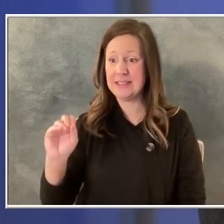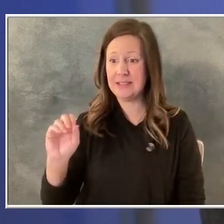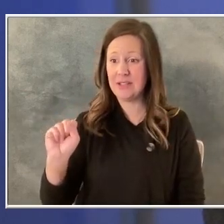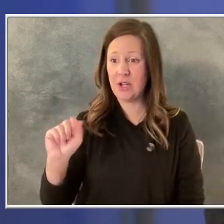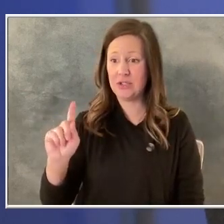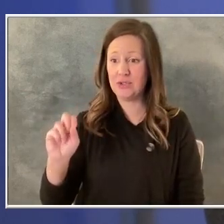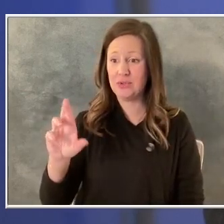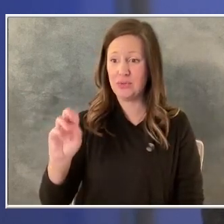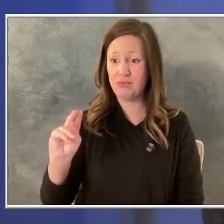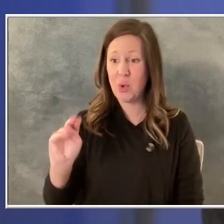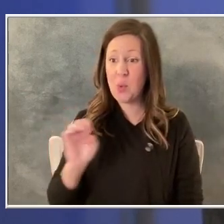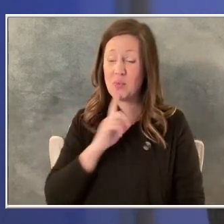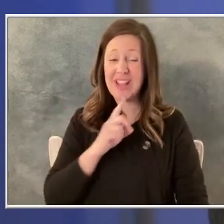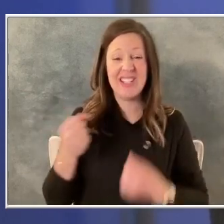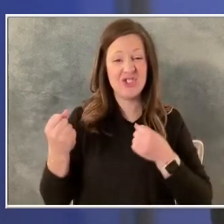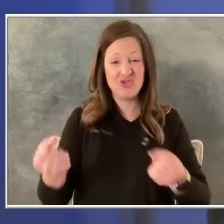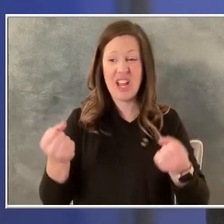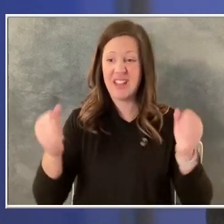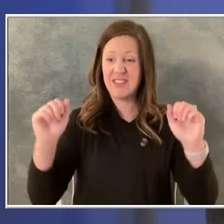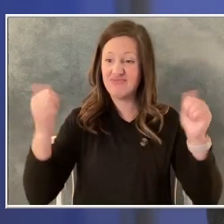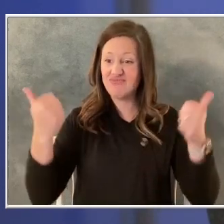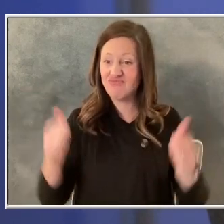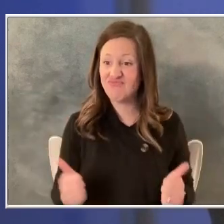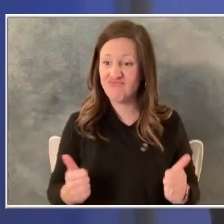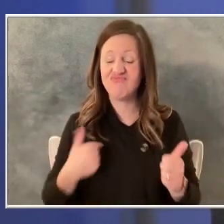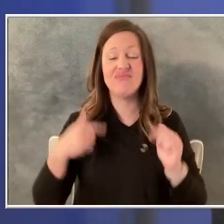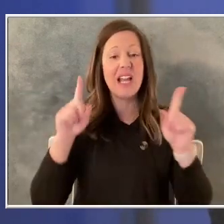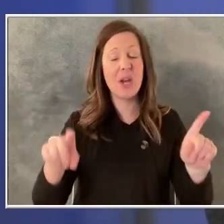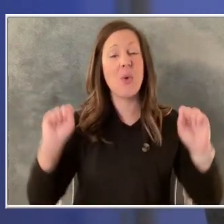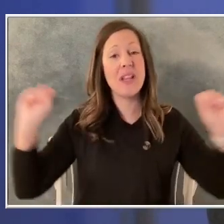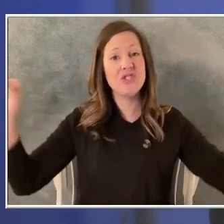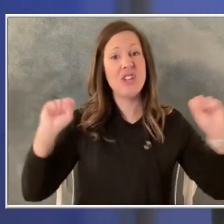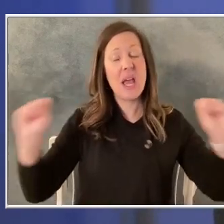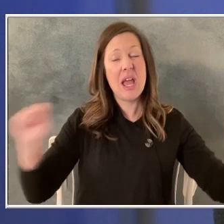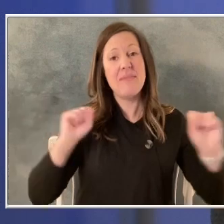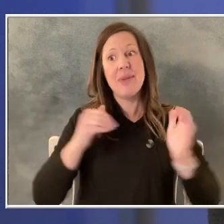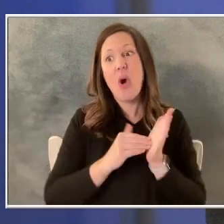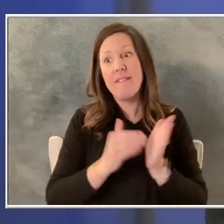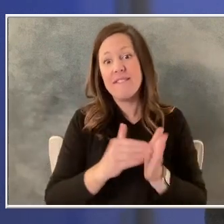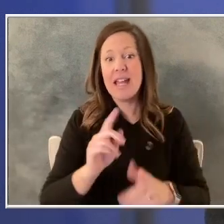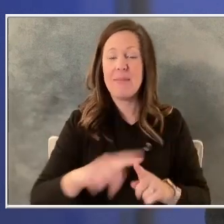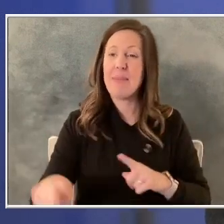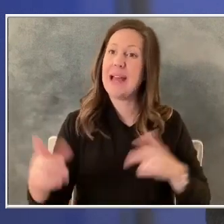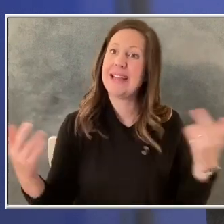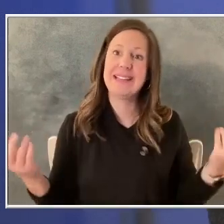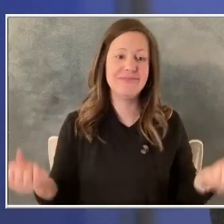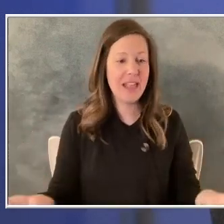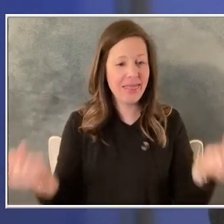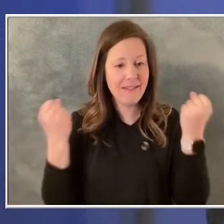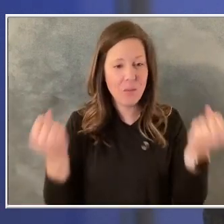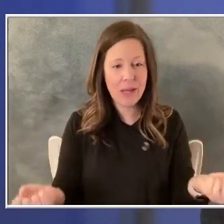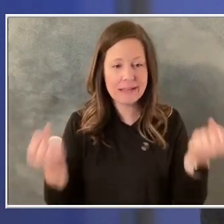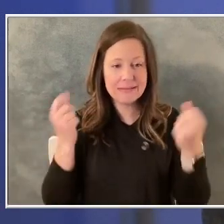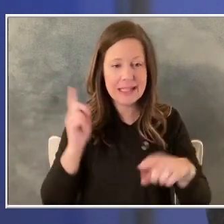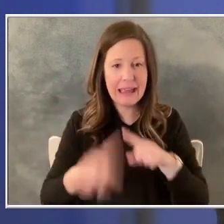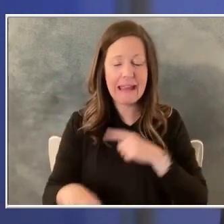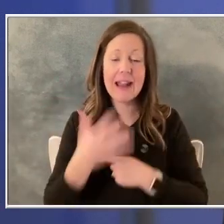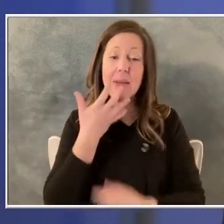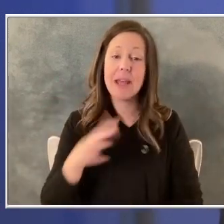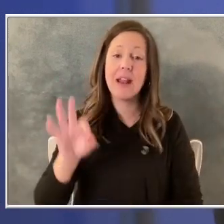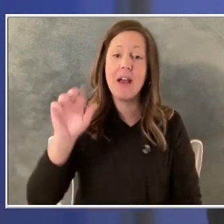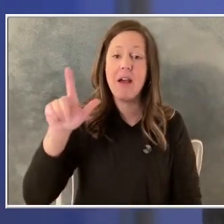often, but I notice I'm lifting lighter and lighter weights each time. You get hot flashes, having one now,